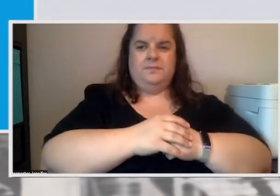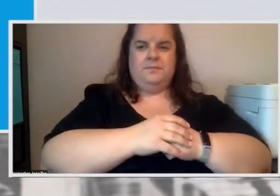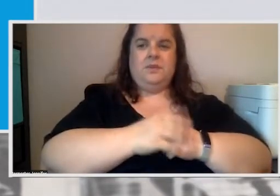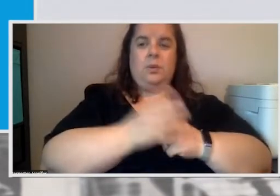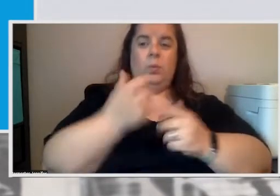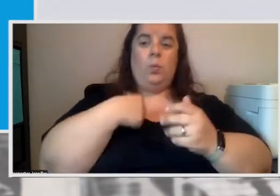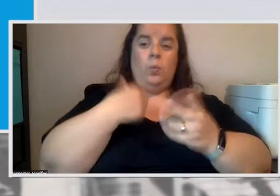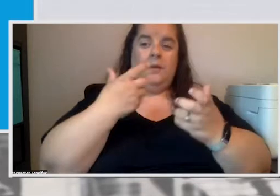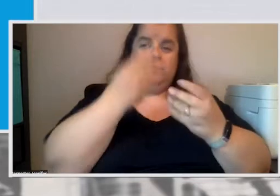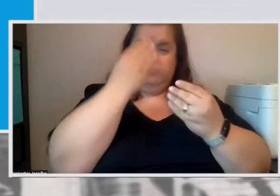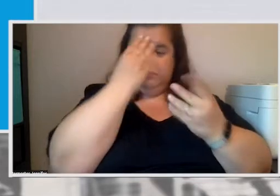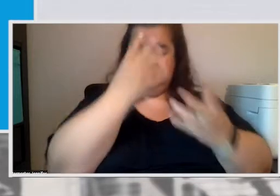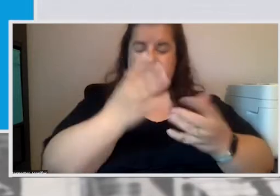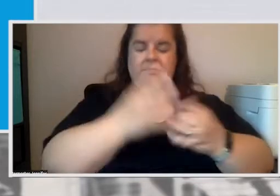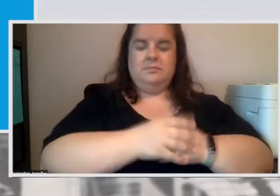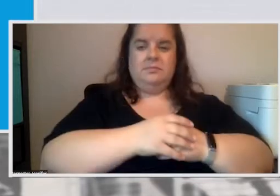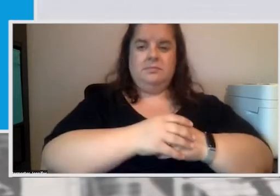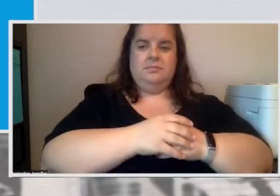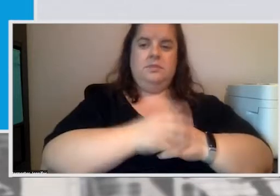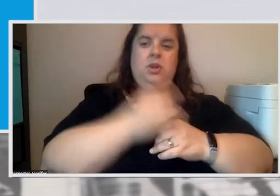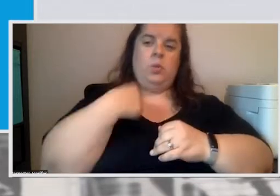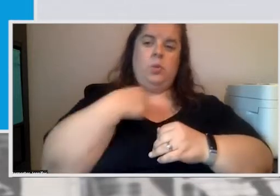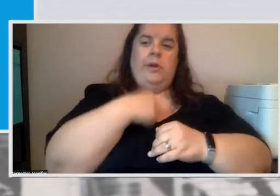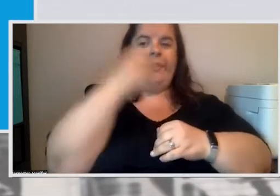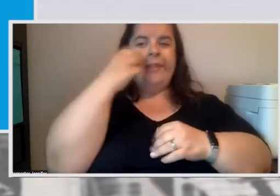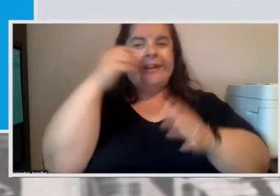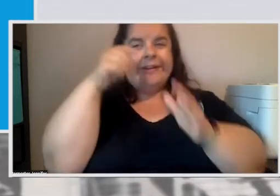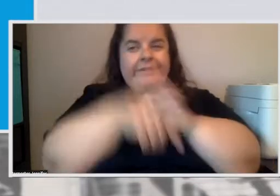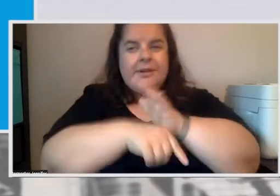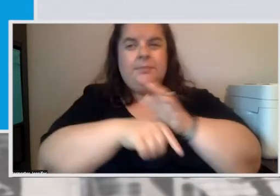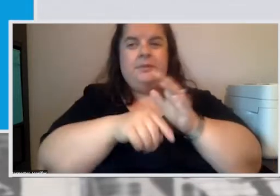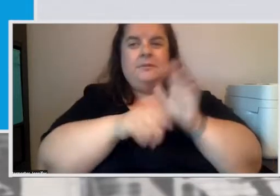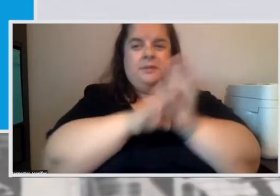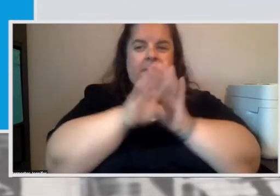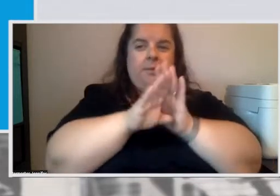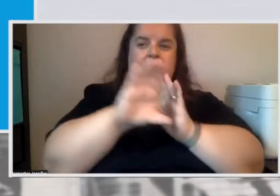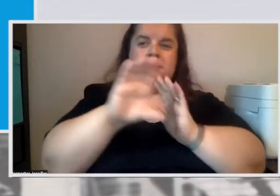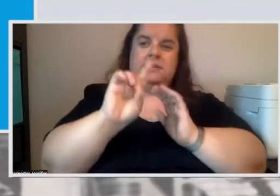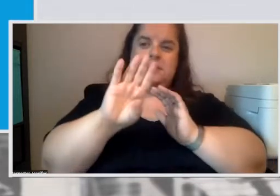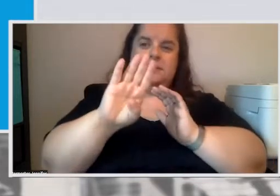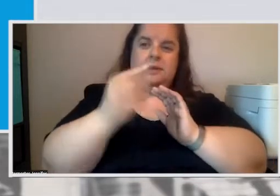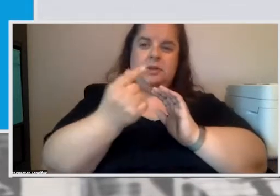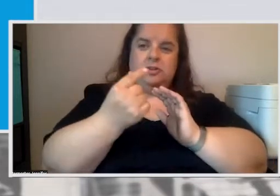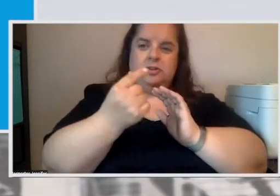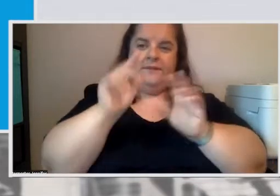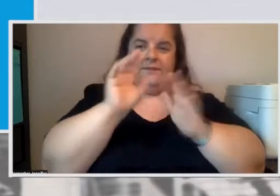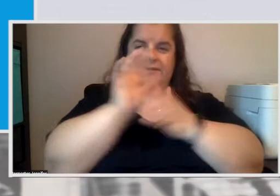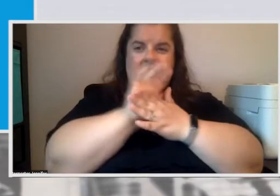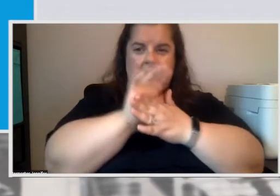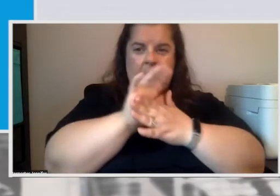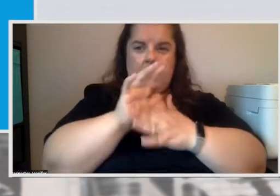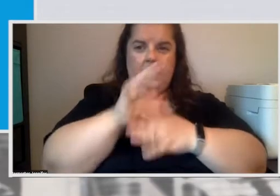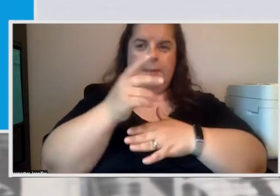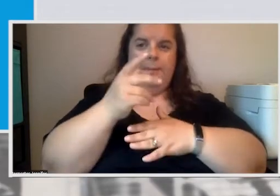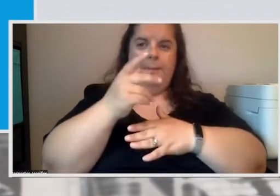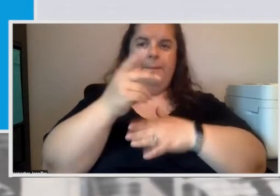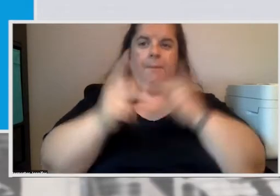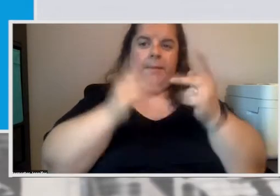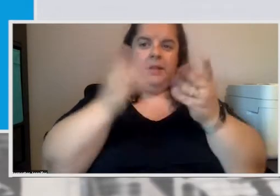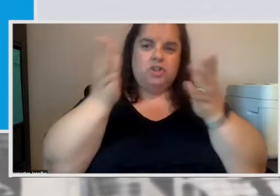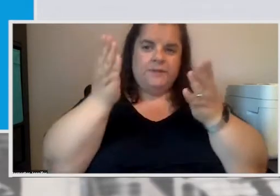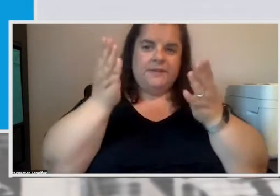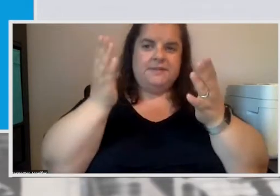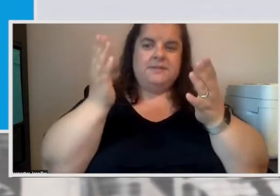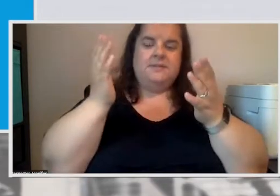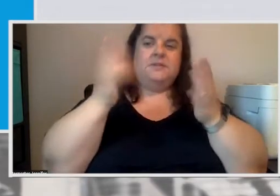are in the thick of developing a CDBG video, public service video that we're excited to put together